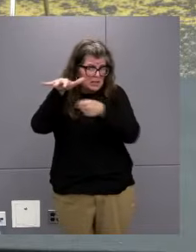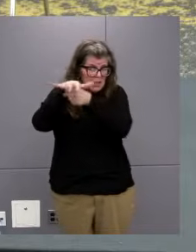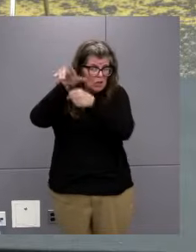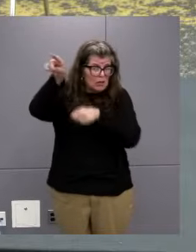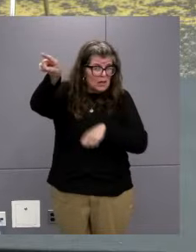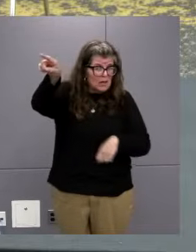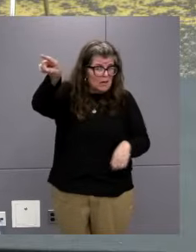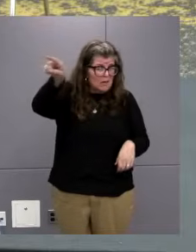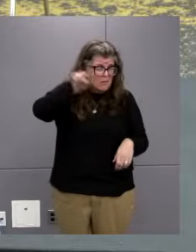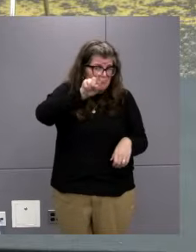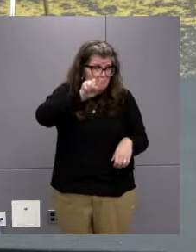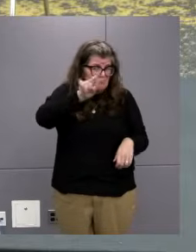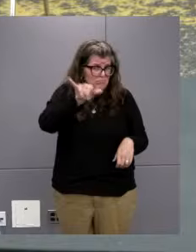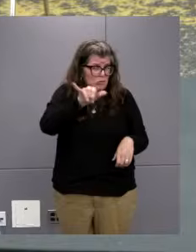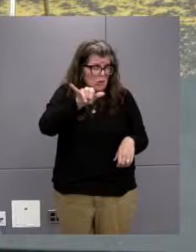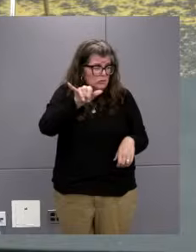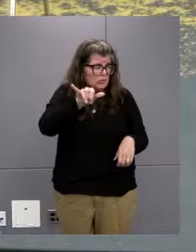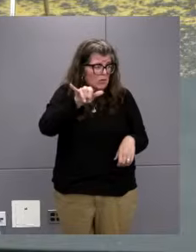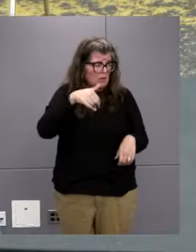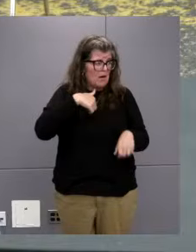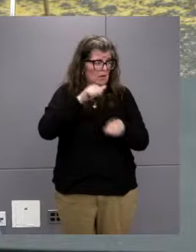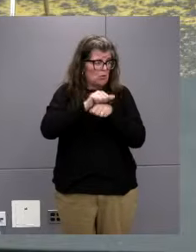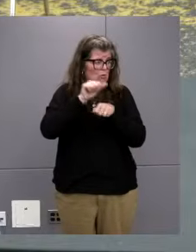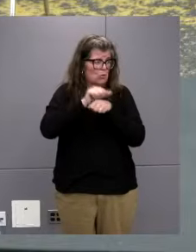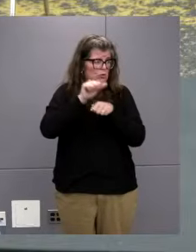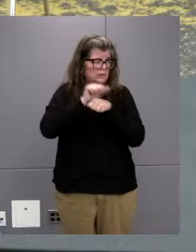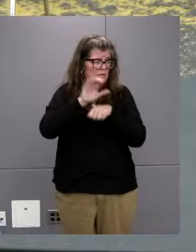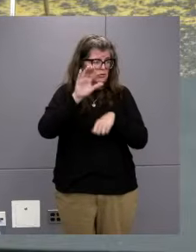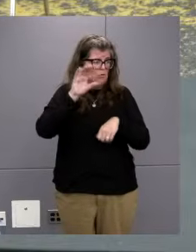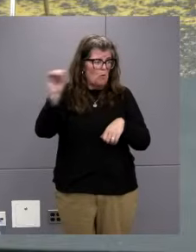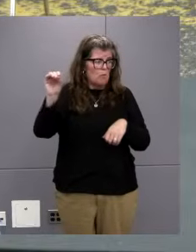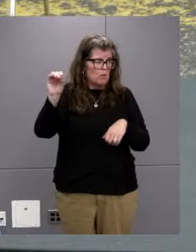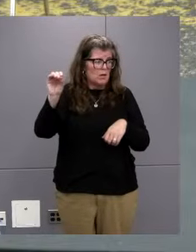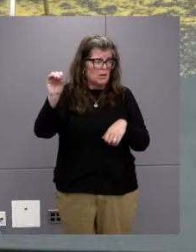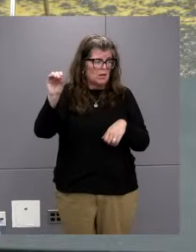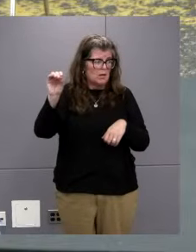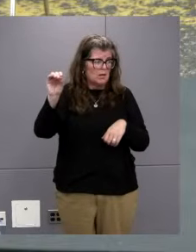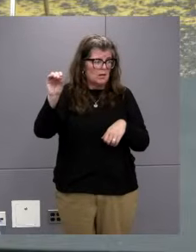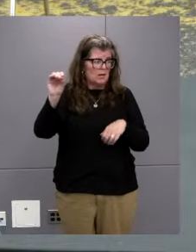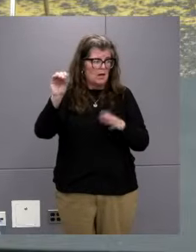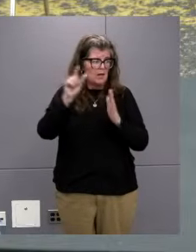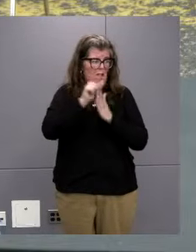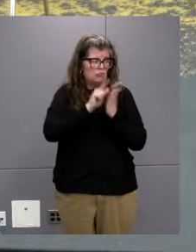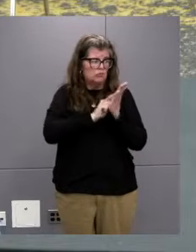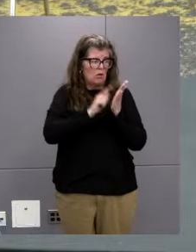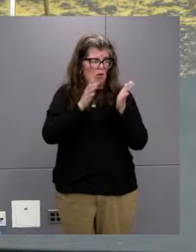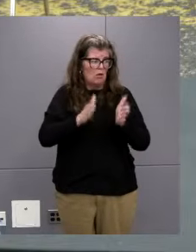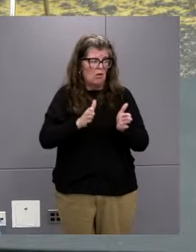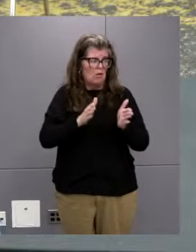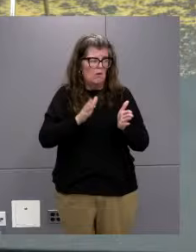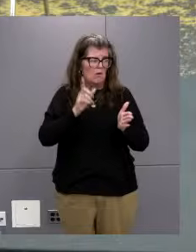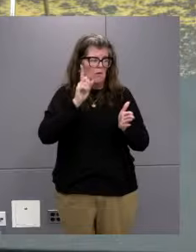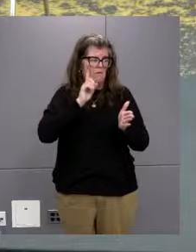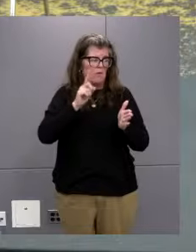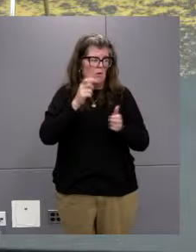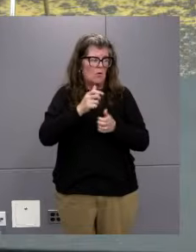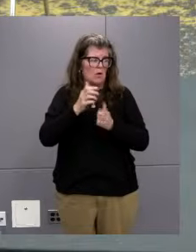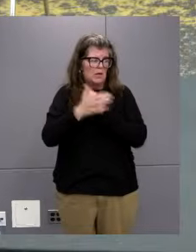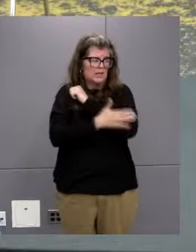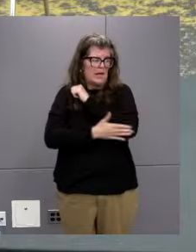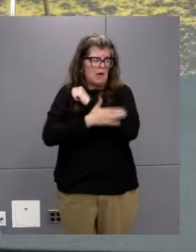I worked as corporate counsel for Ottawa County, and county commissioners did